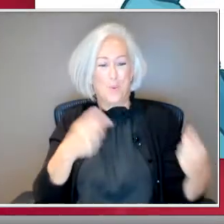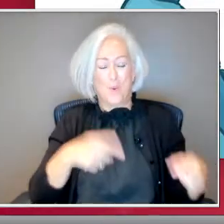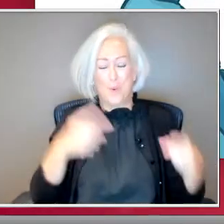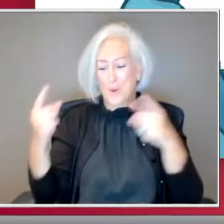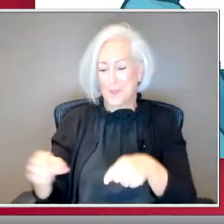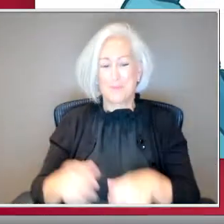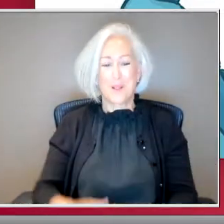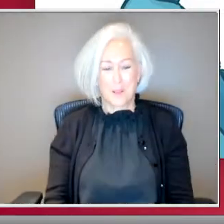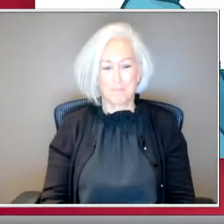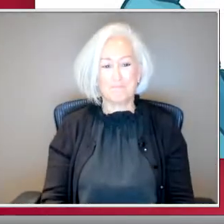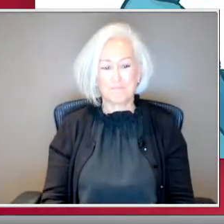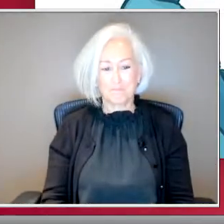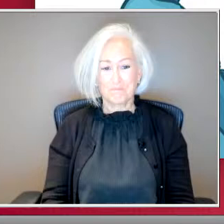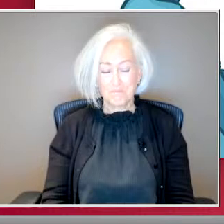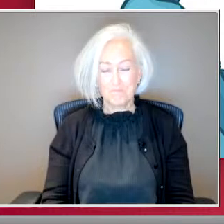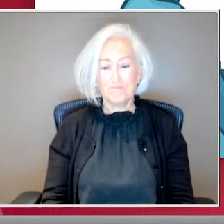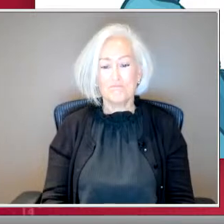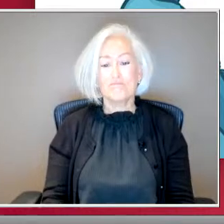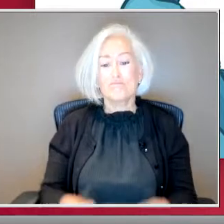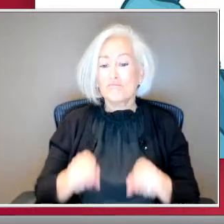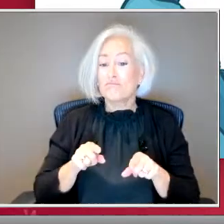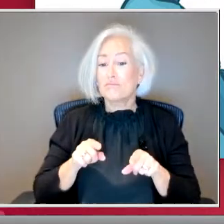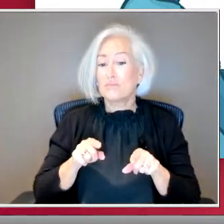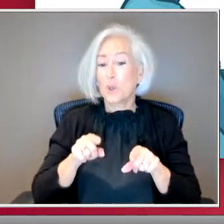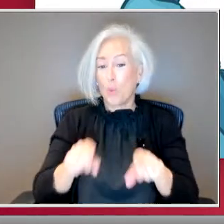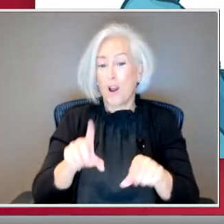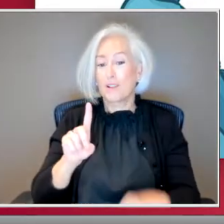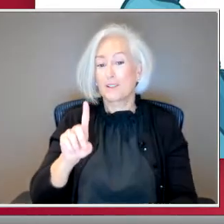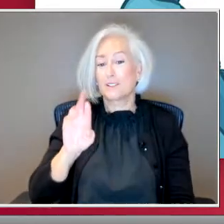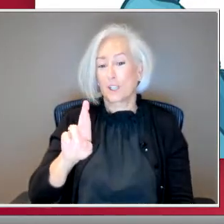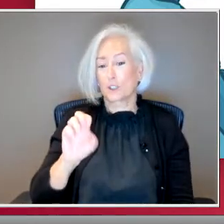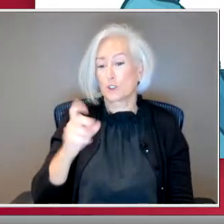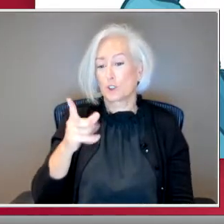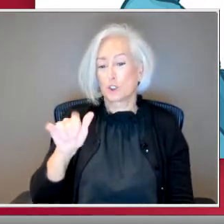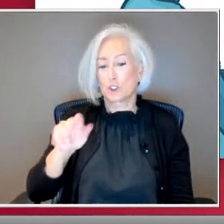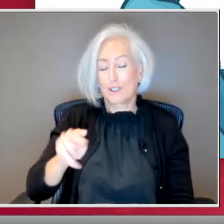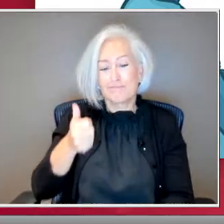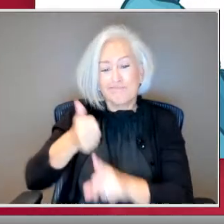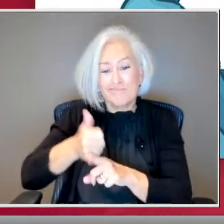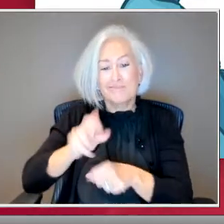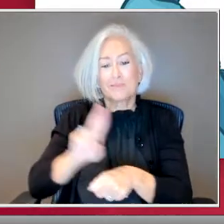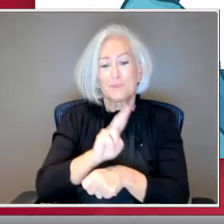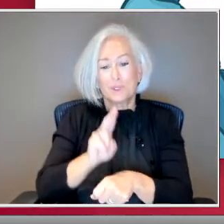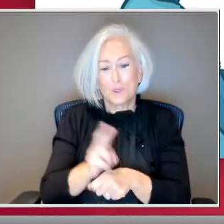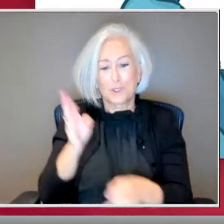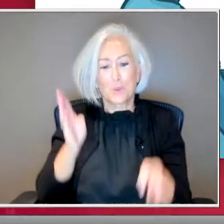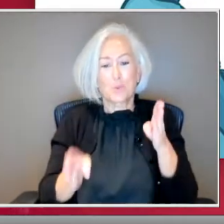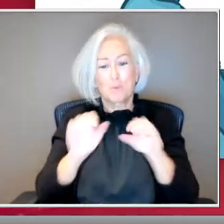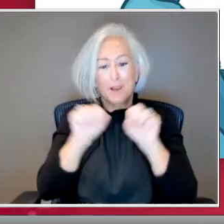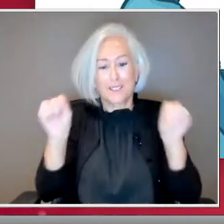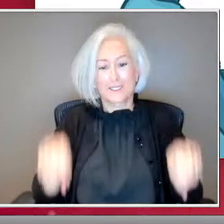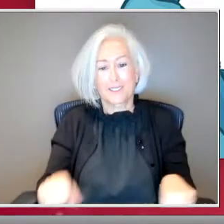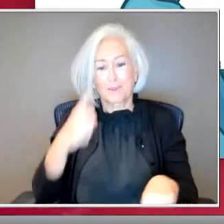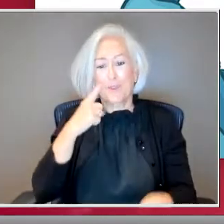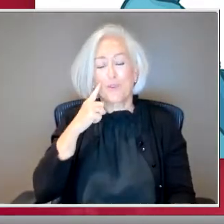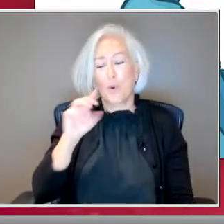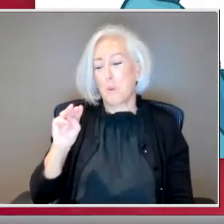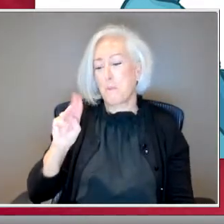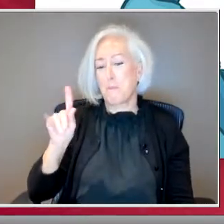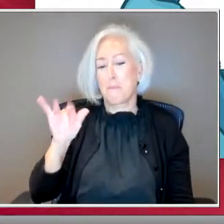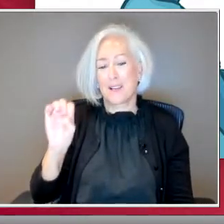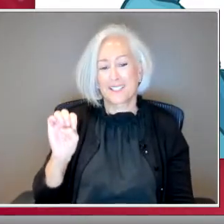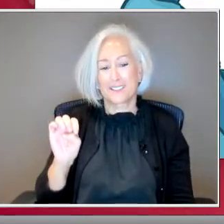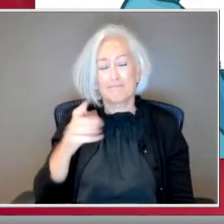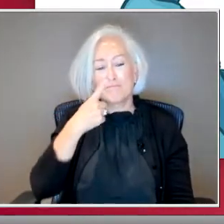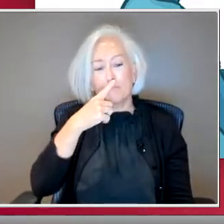like when Dr. Sheldon was using that robotic system on Mike. So explain what we're seeing here, Dr. Sheldon. So